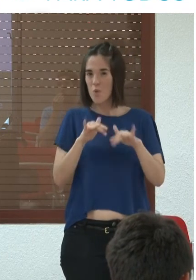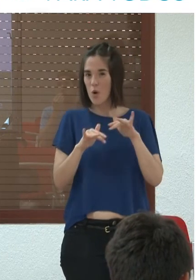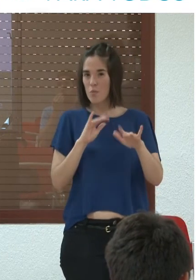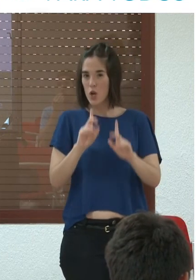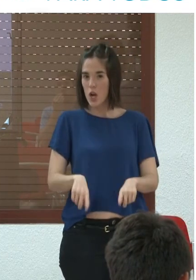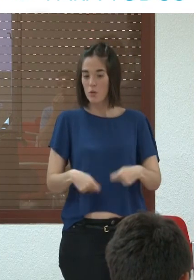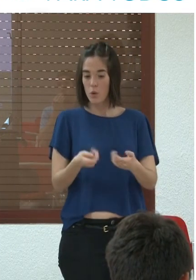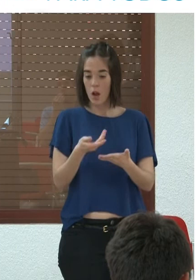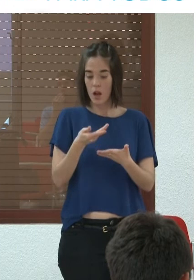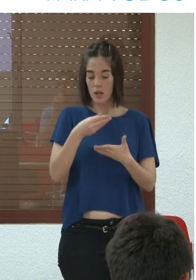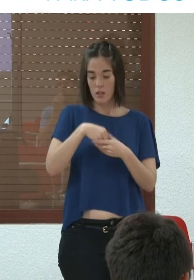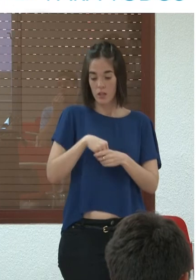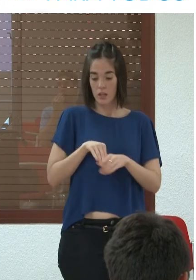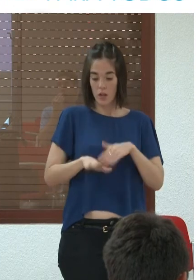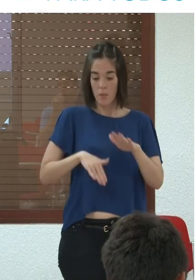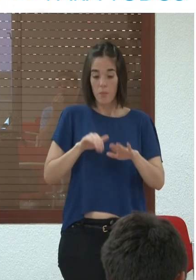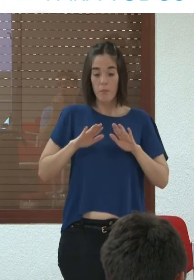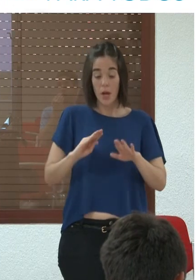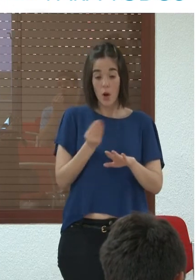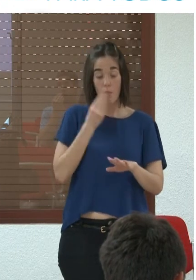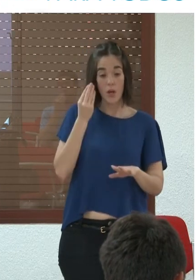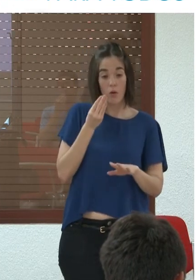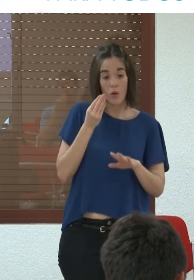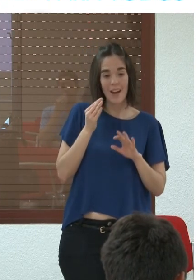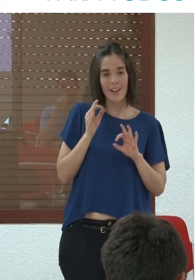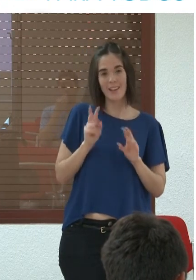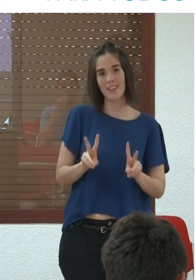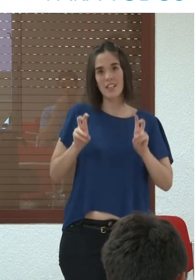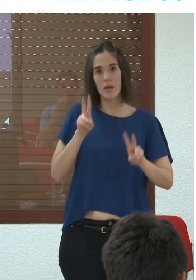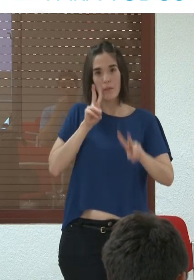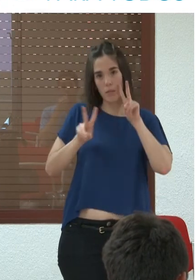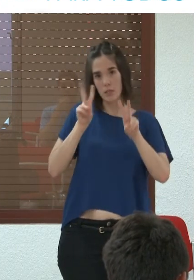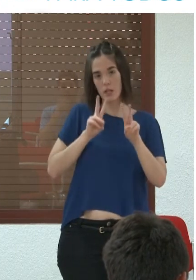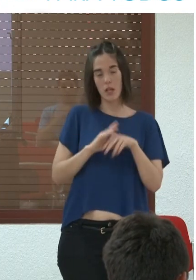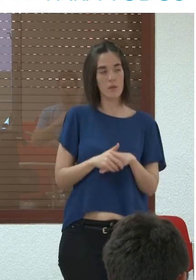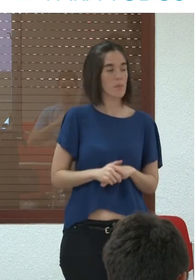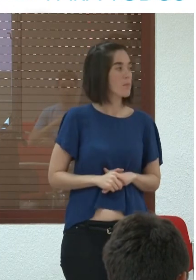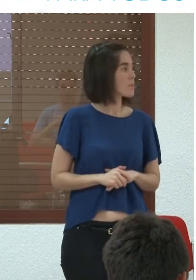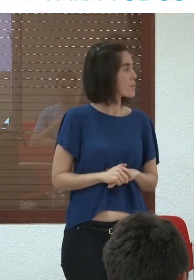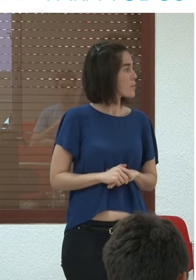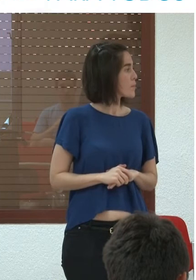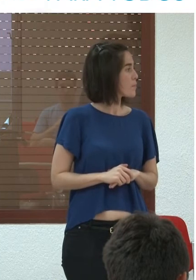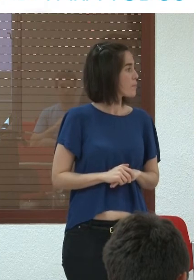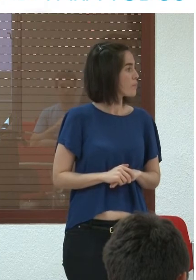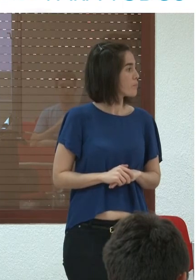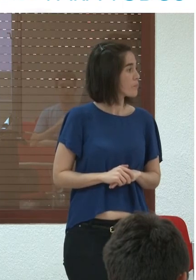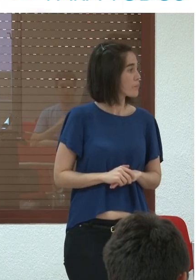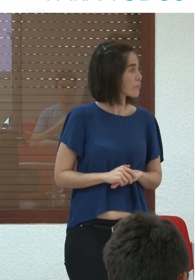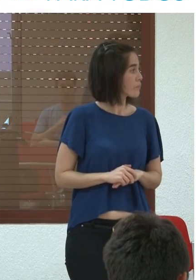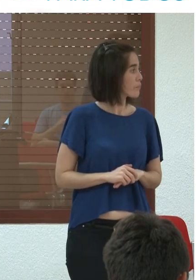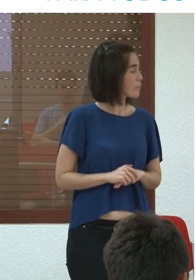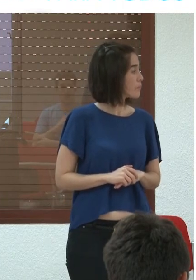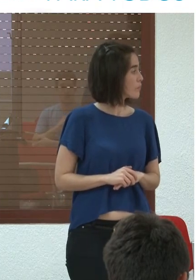bend the naturales knee en a el little caminado, bit more. pero que mejoran el These are caminado en esa hora. movements that are not natural when normal walking, but that